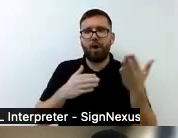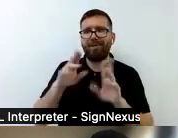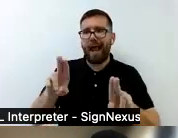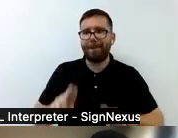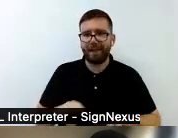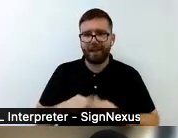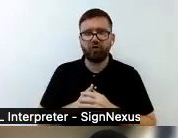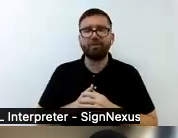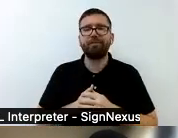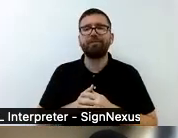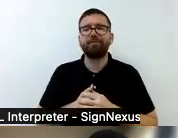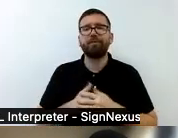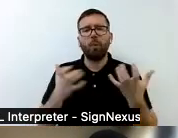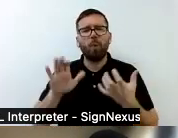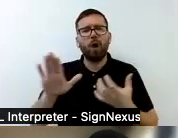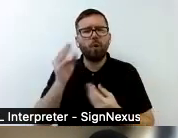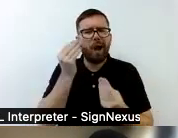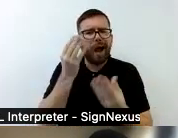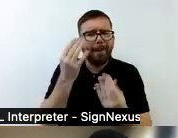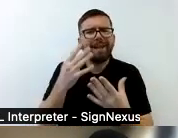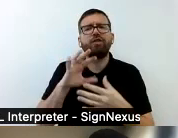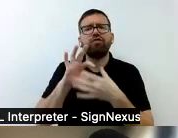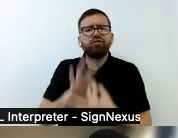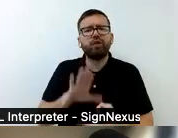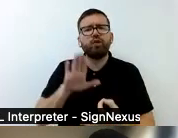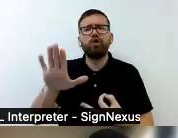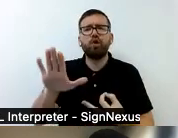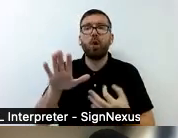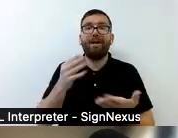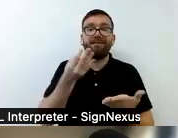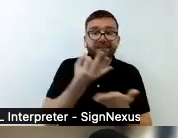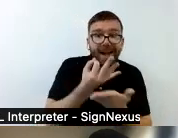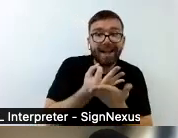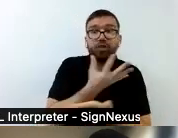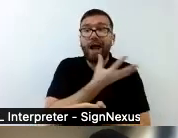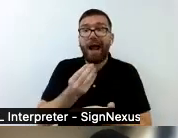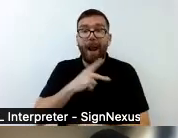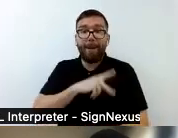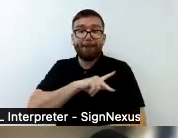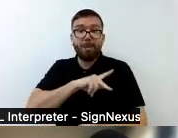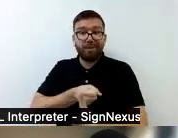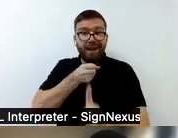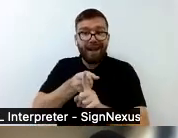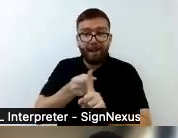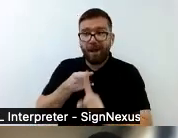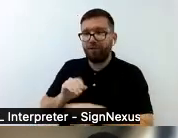you to provide information about the financial and personal impact you have experienced as a result of COVID-19.